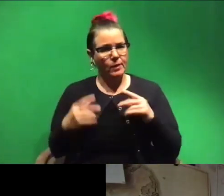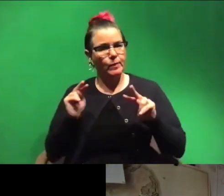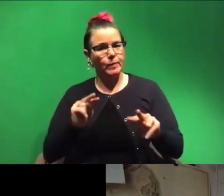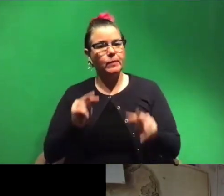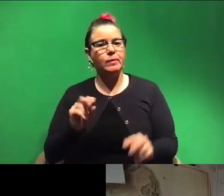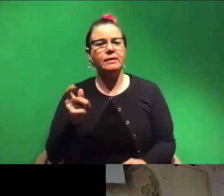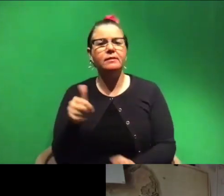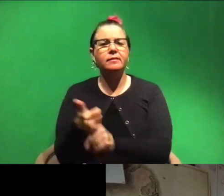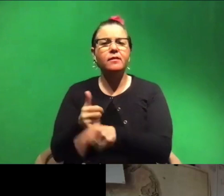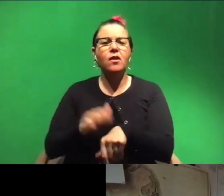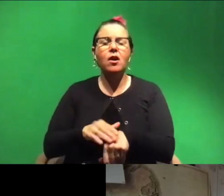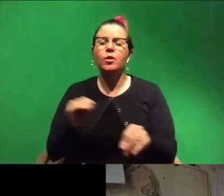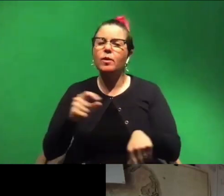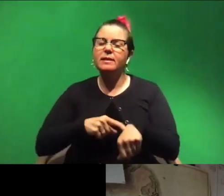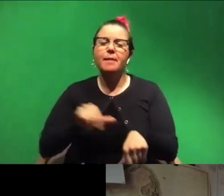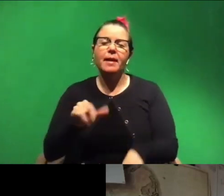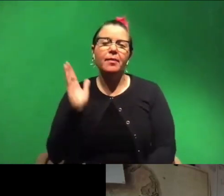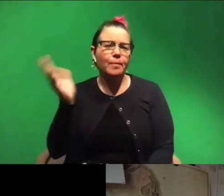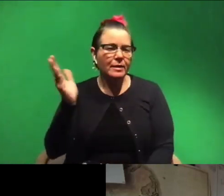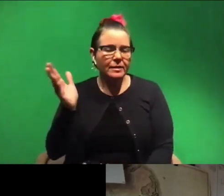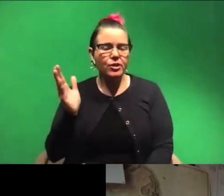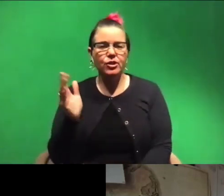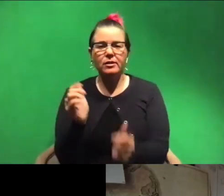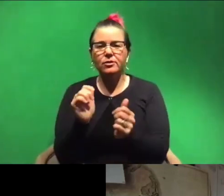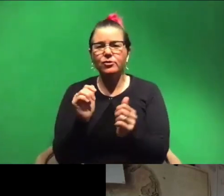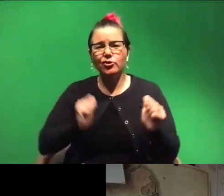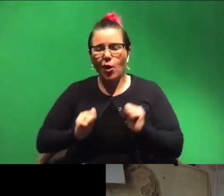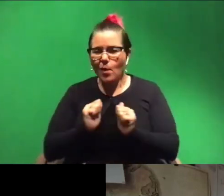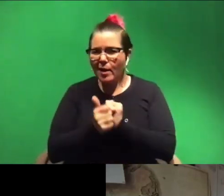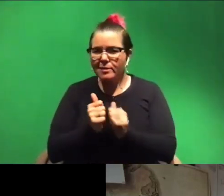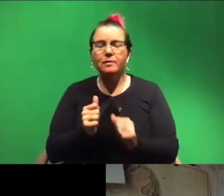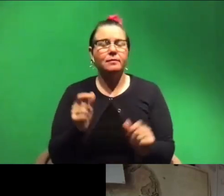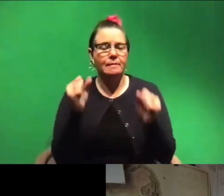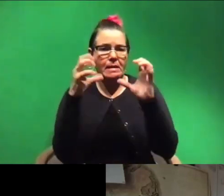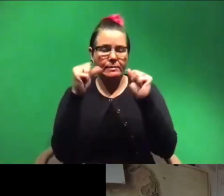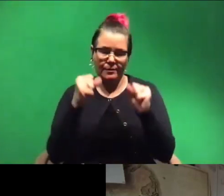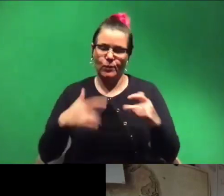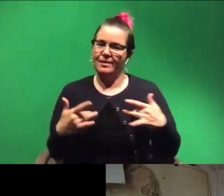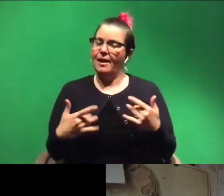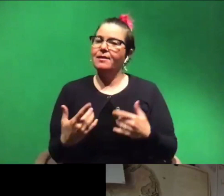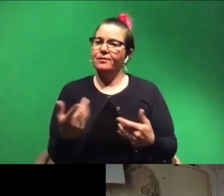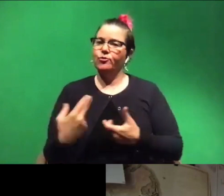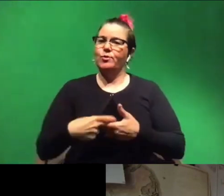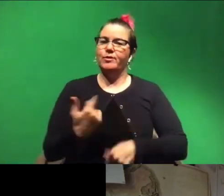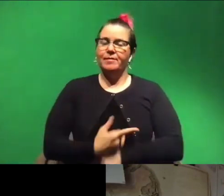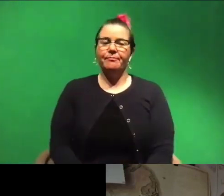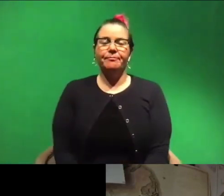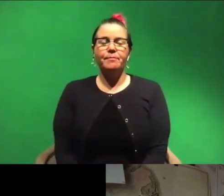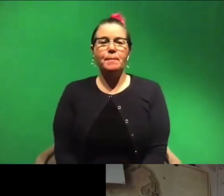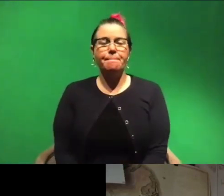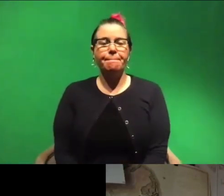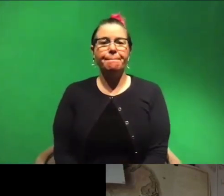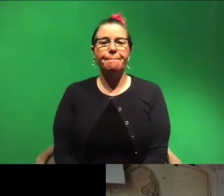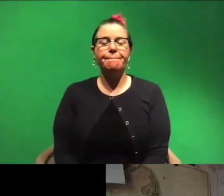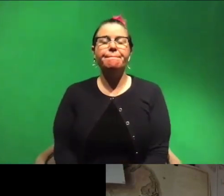on our No Time Like the Presentation show and was amazing, and so we're really excited to have her today.